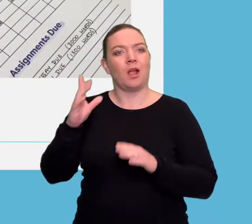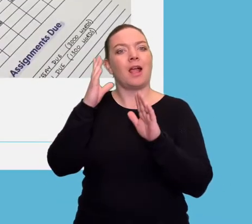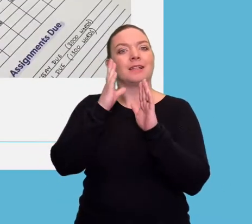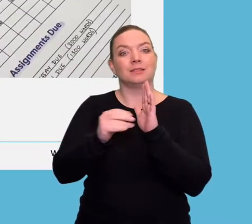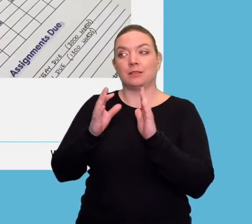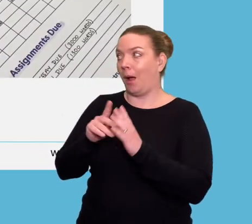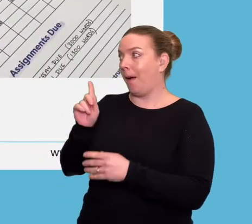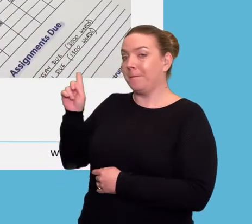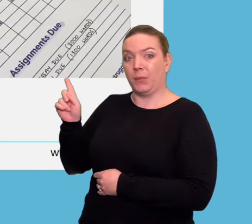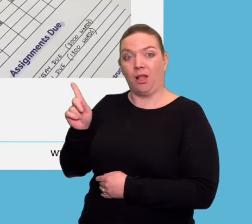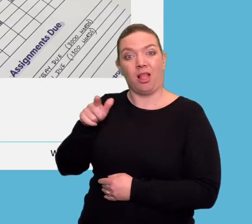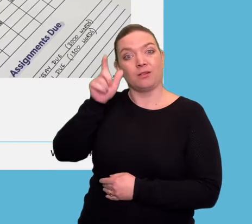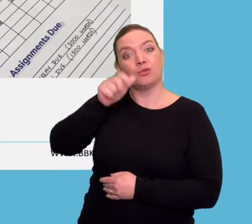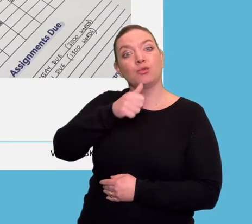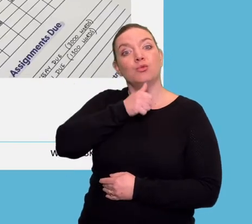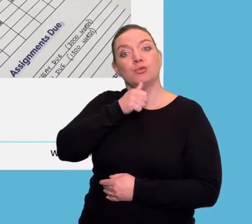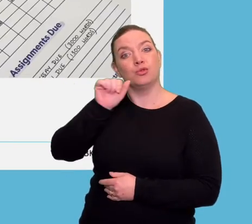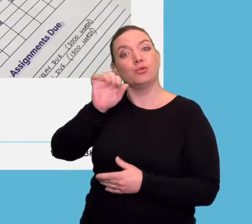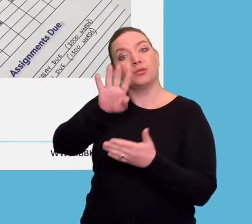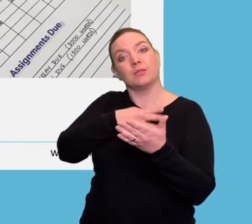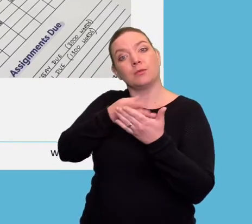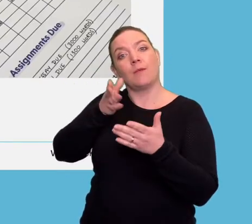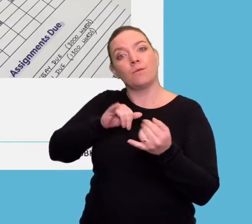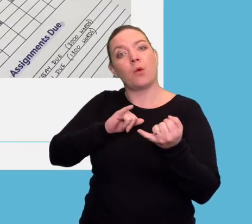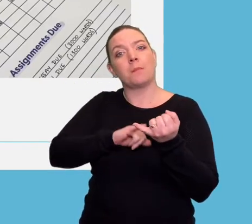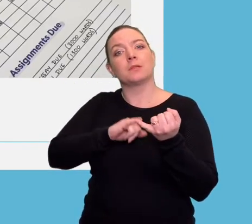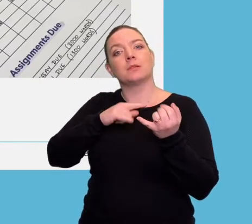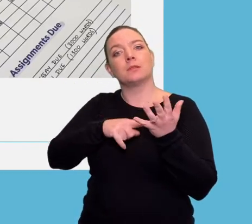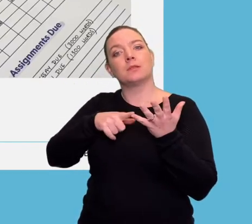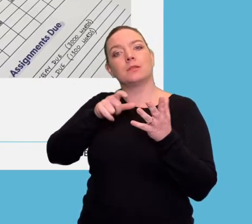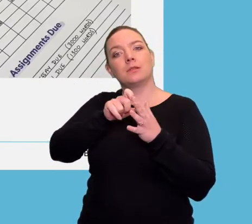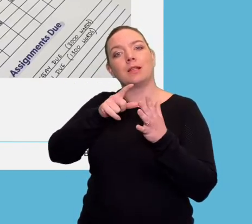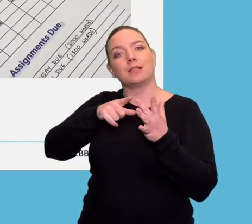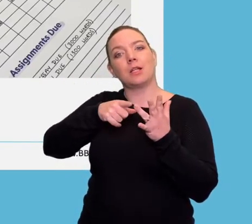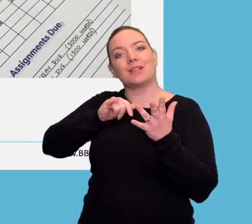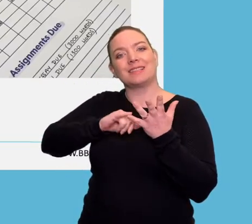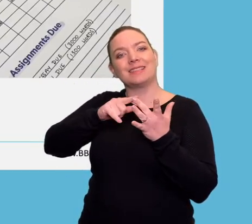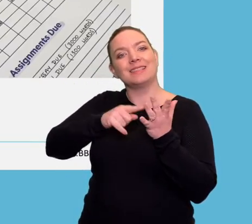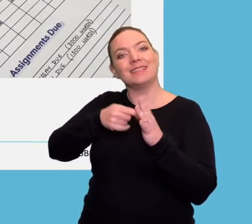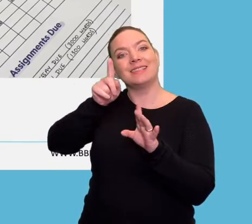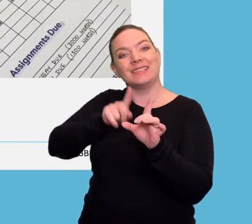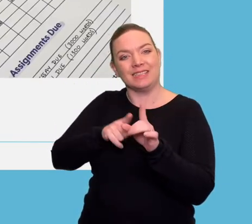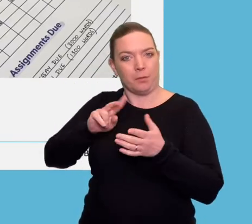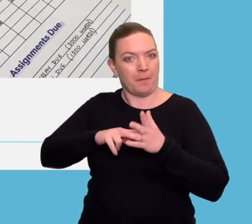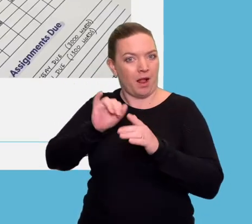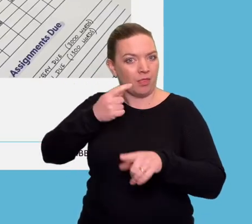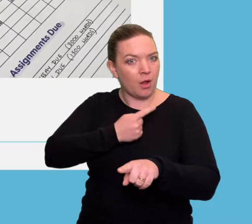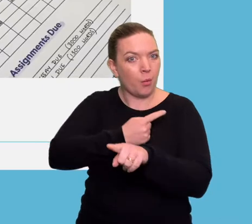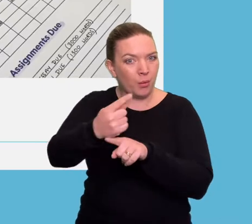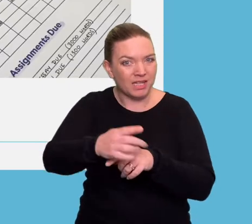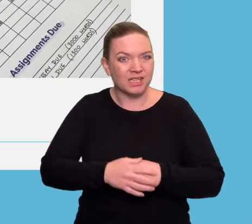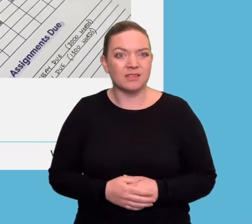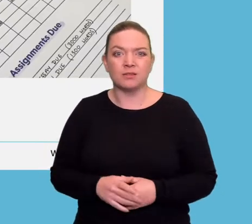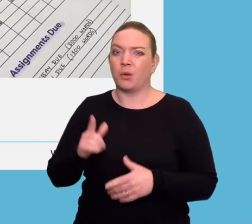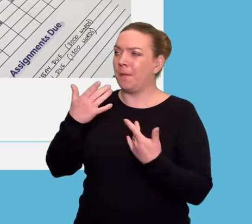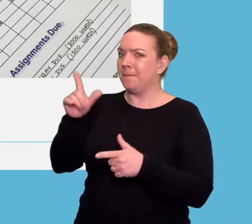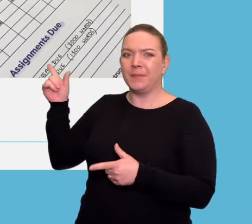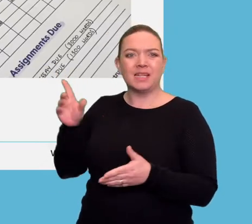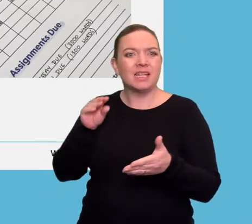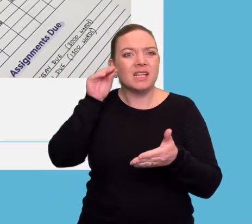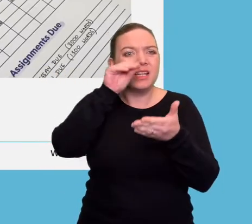student using the template from Studiosity to plan out their following week. And as I've mentioned before, they've included some of the things like working from